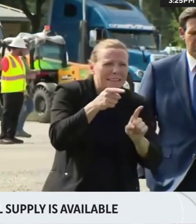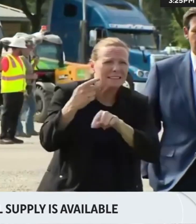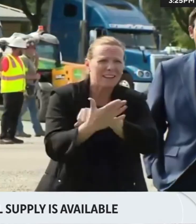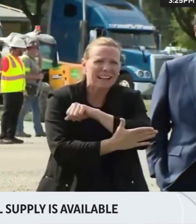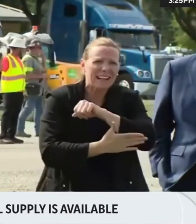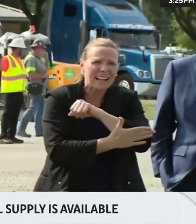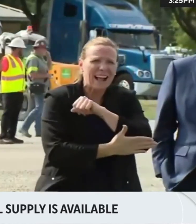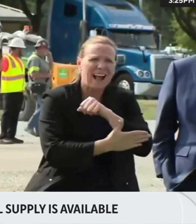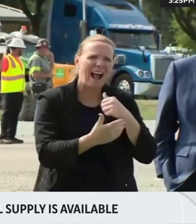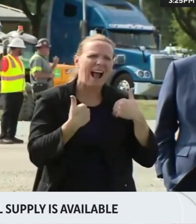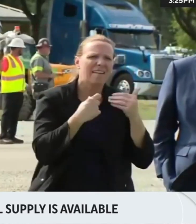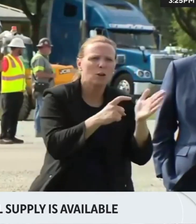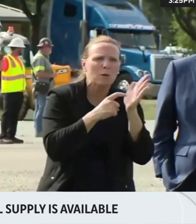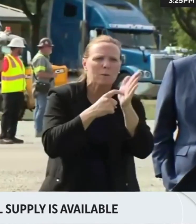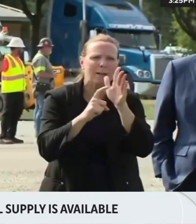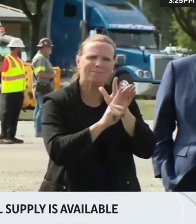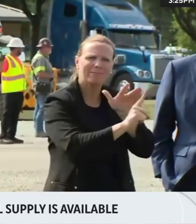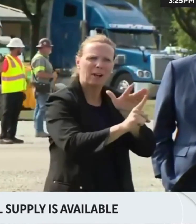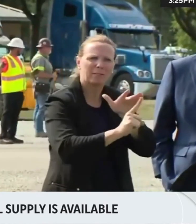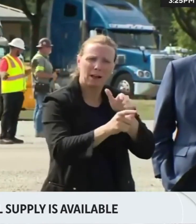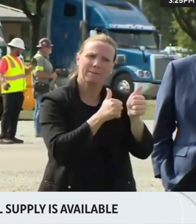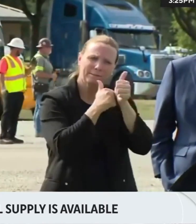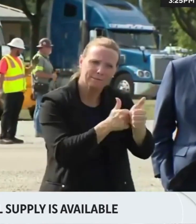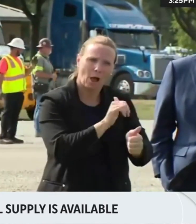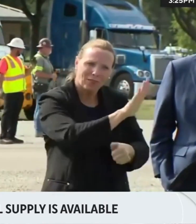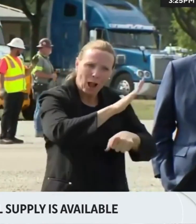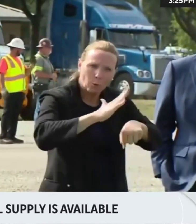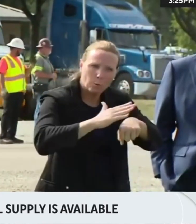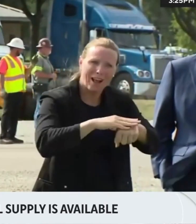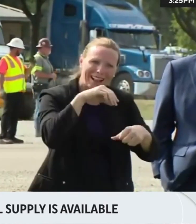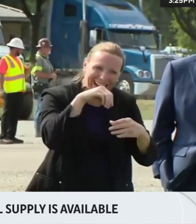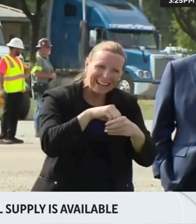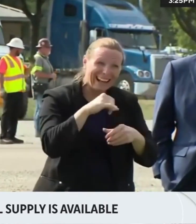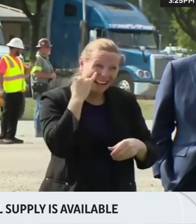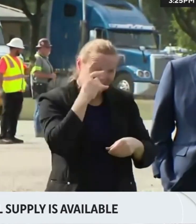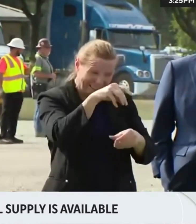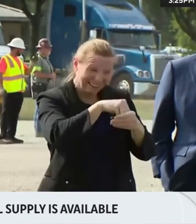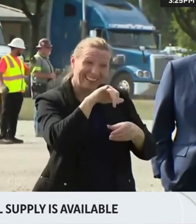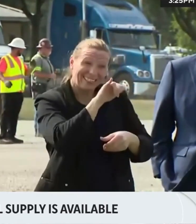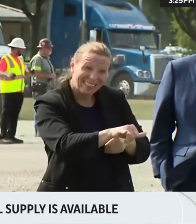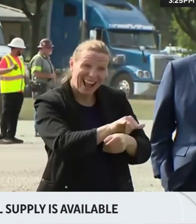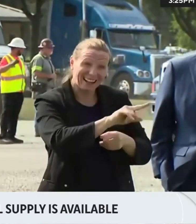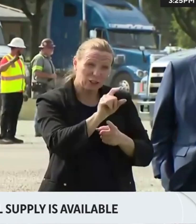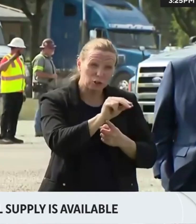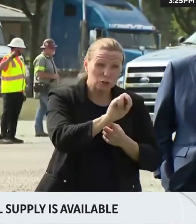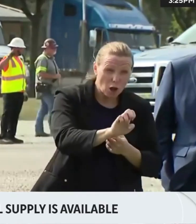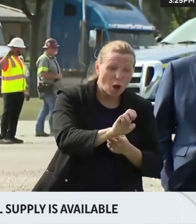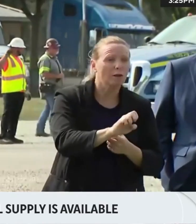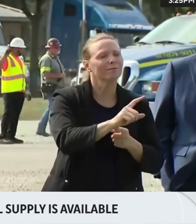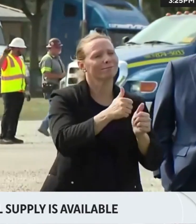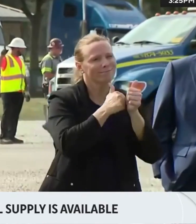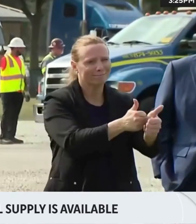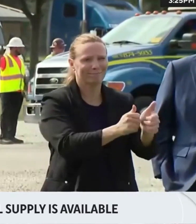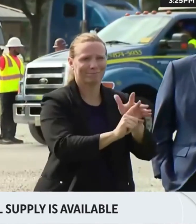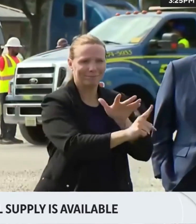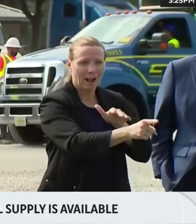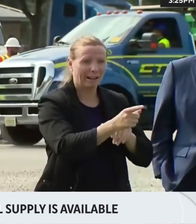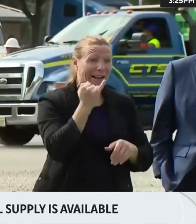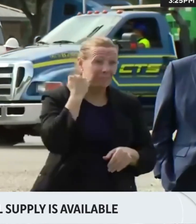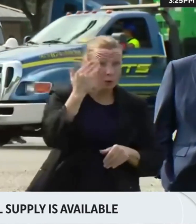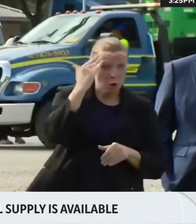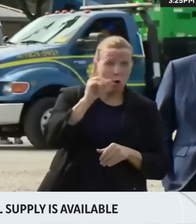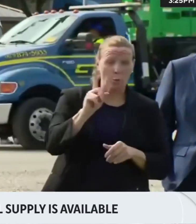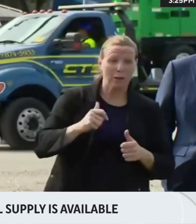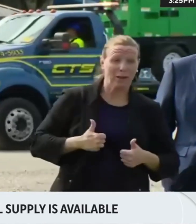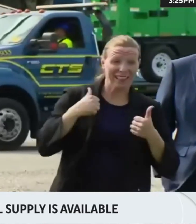gas on standby from Helene, with more than 1 million gallons of regular gas and diesel en route. And more than 43,000 linemen are on the way